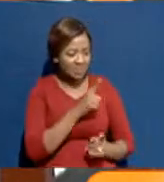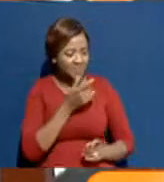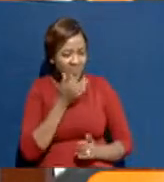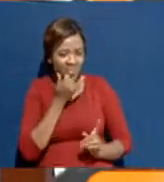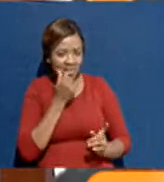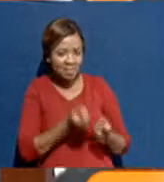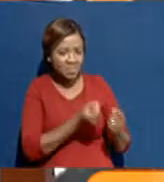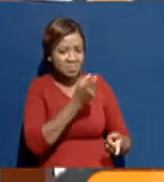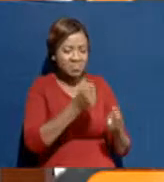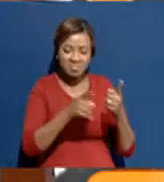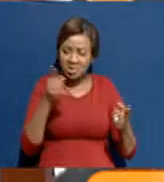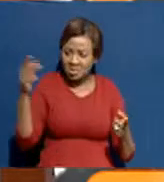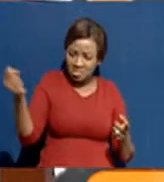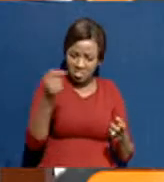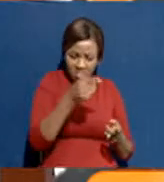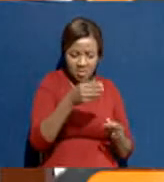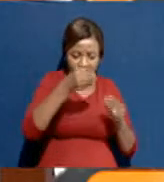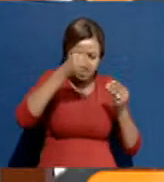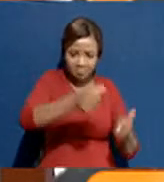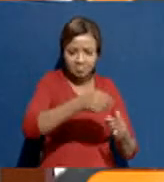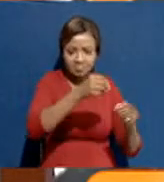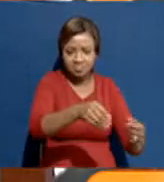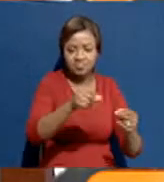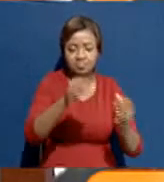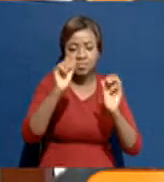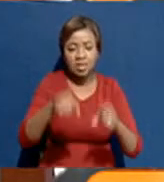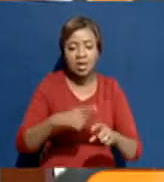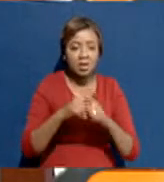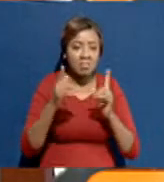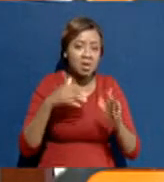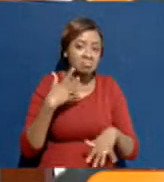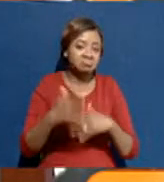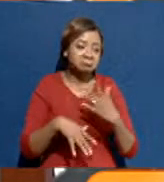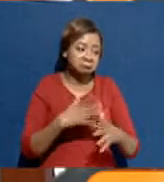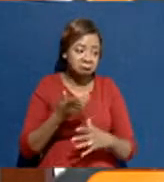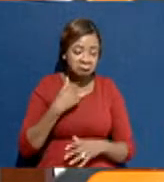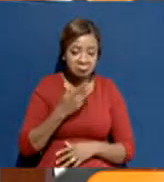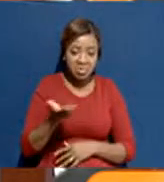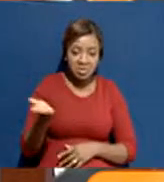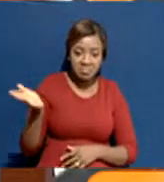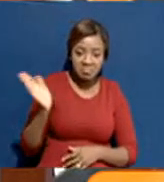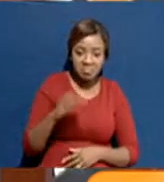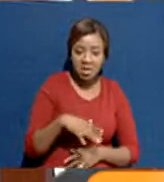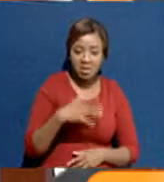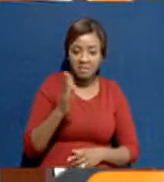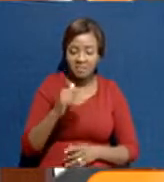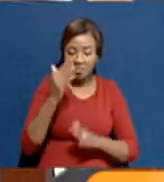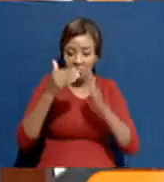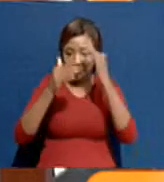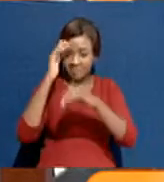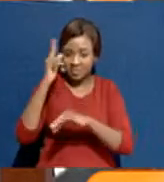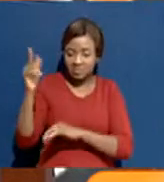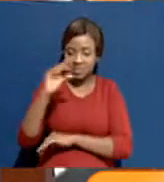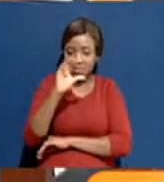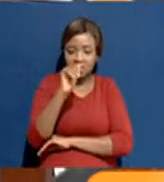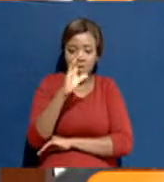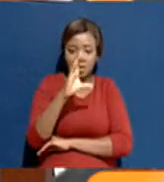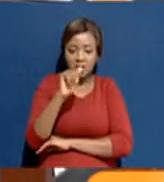us. But then I came back from Cambridge University in